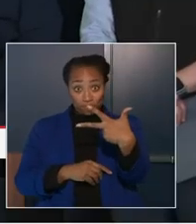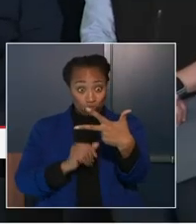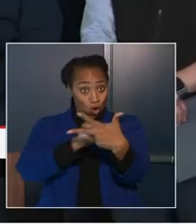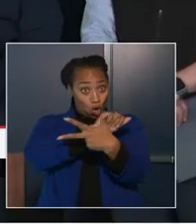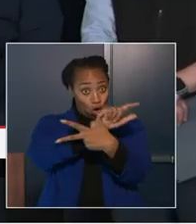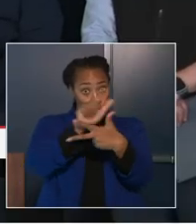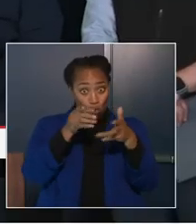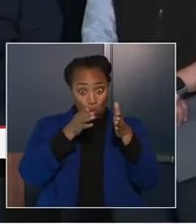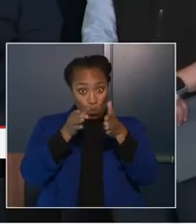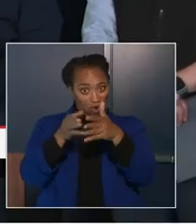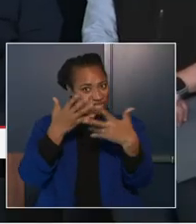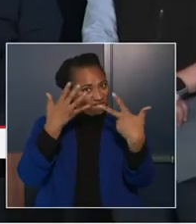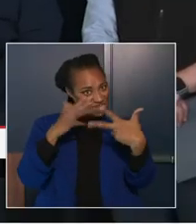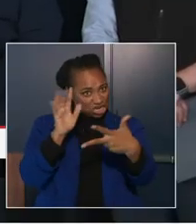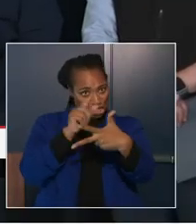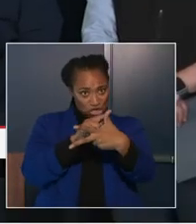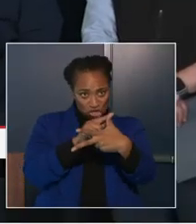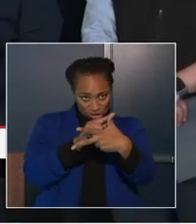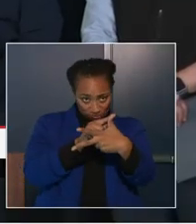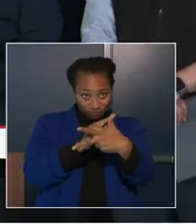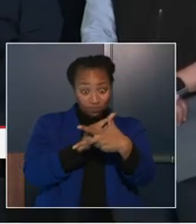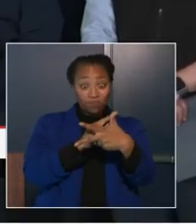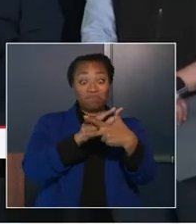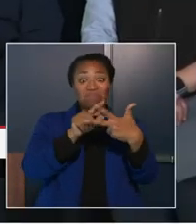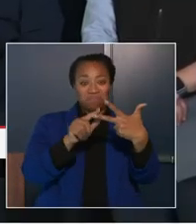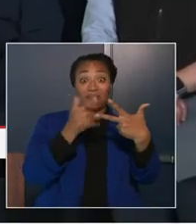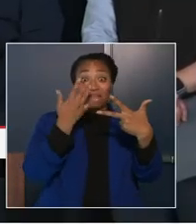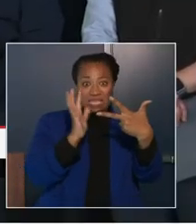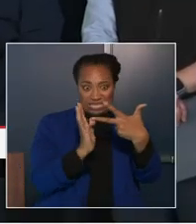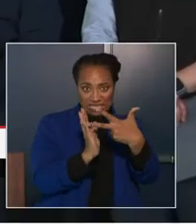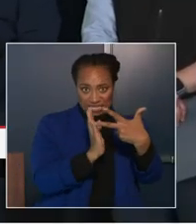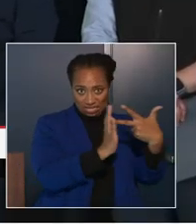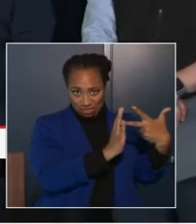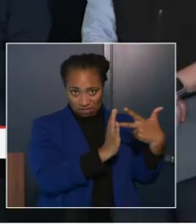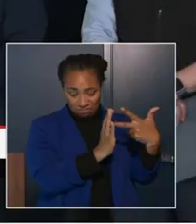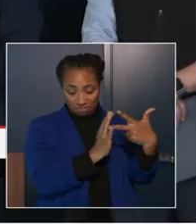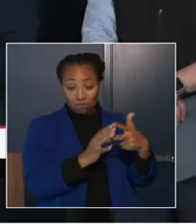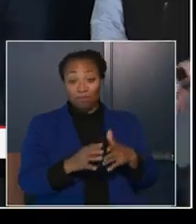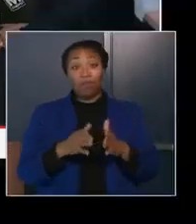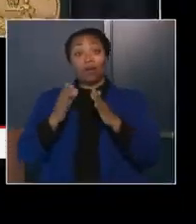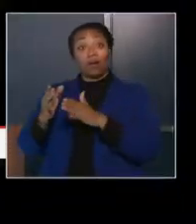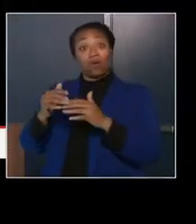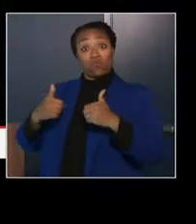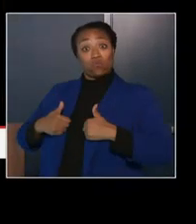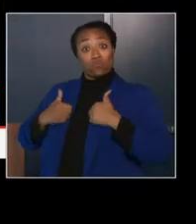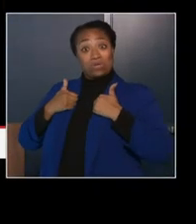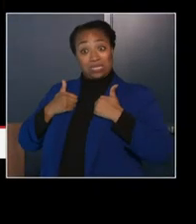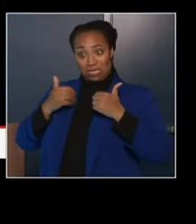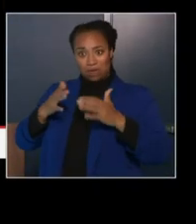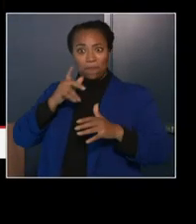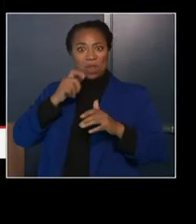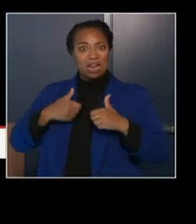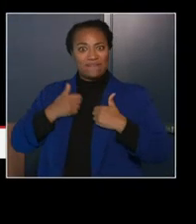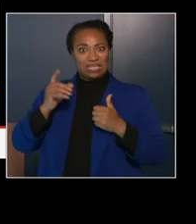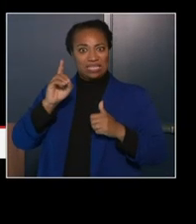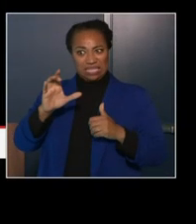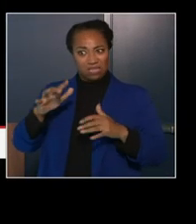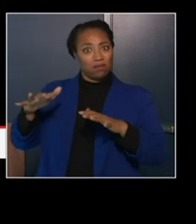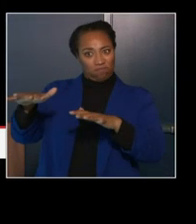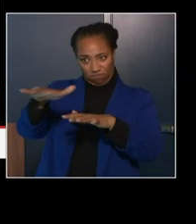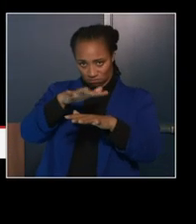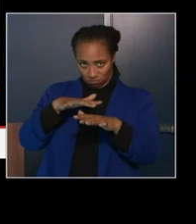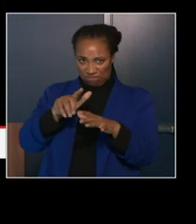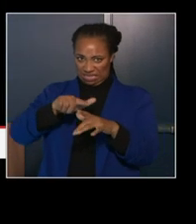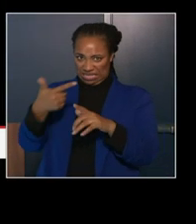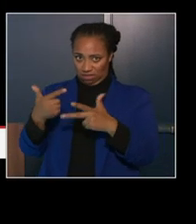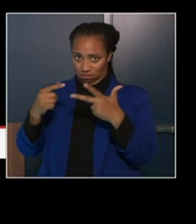way into the residential areas as far as clearing. But the best way that the citizens can help us with that would be to stay off the road.